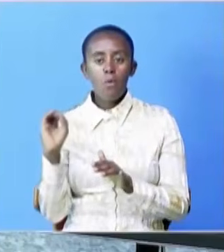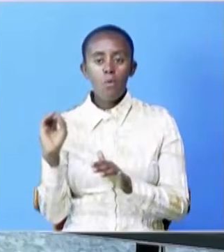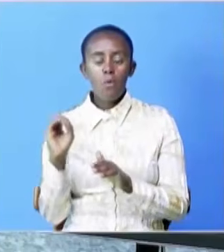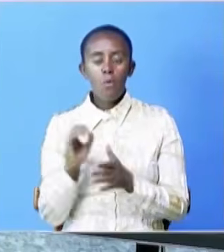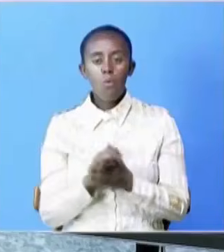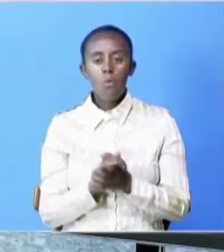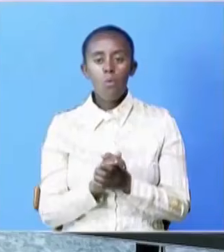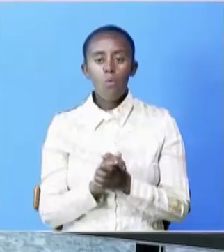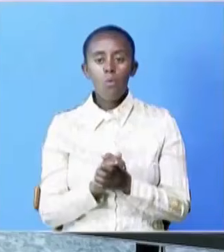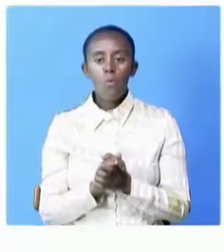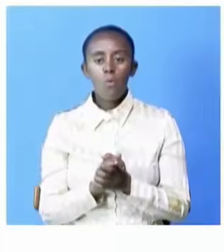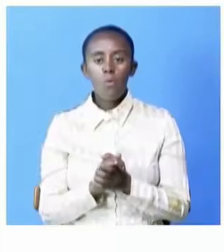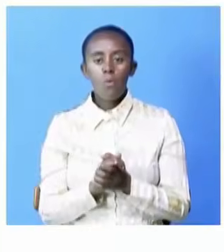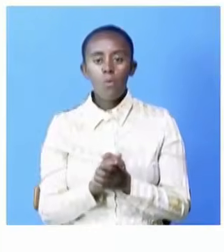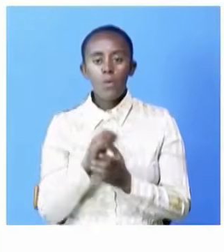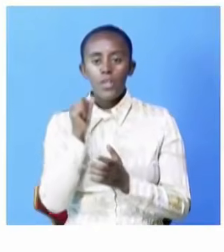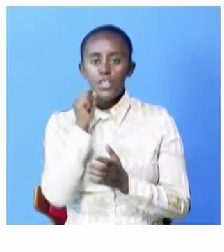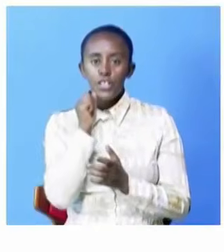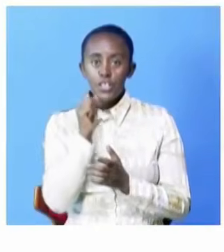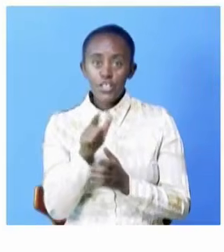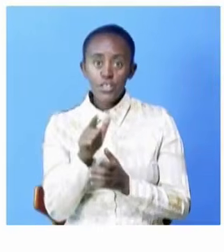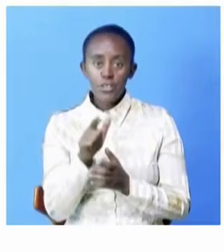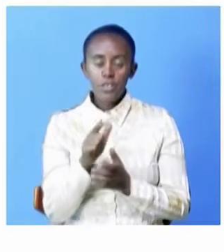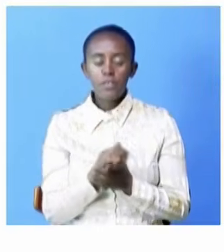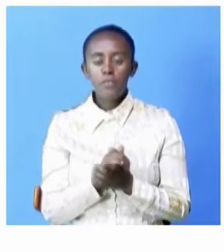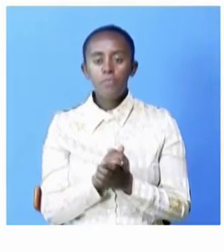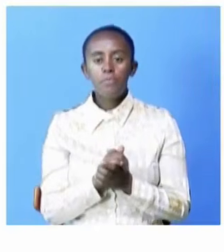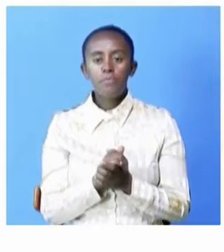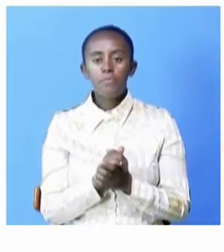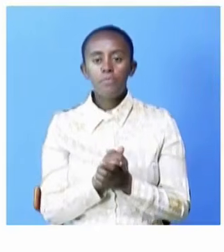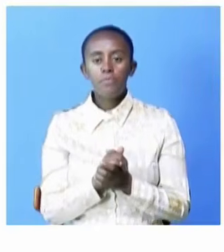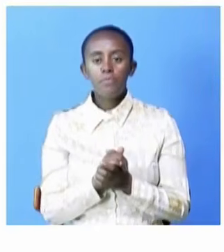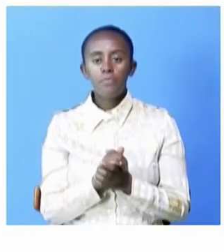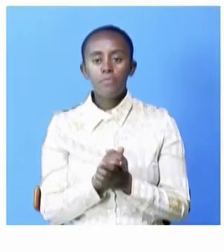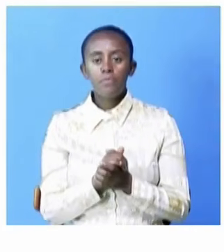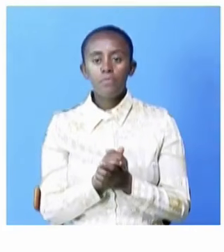Number 3, she,